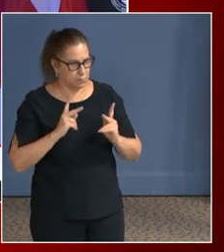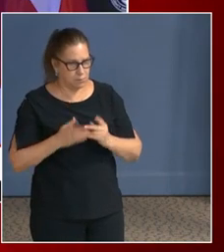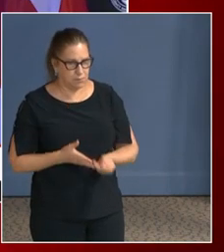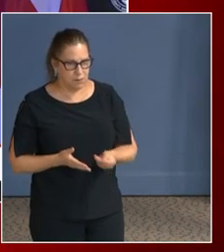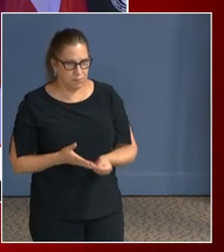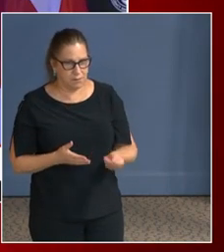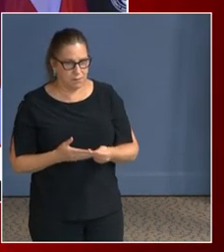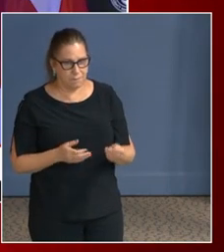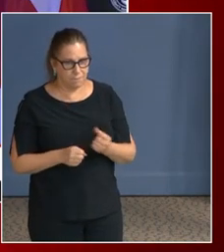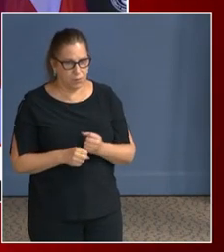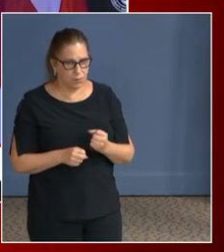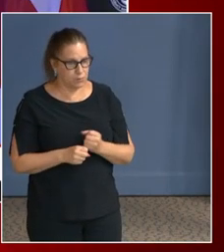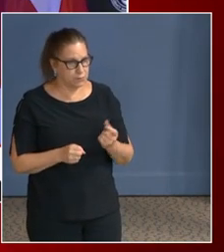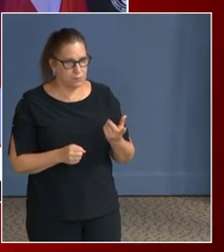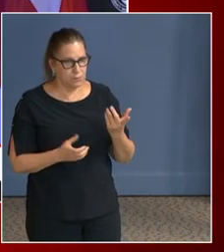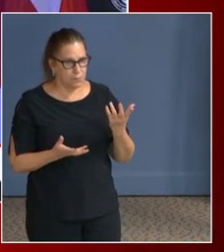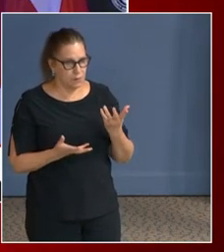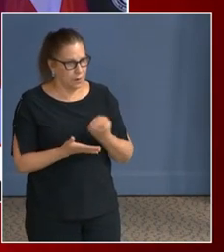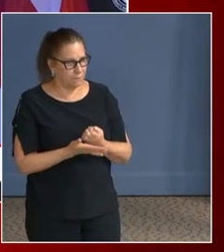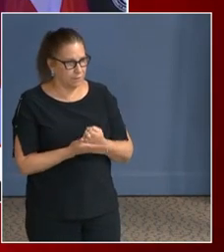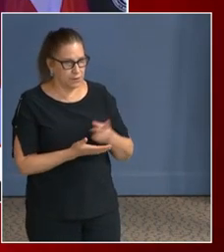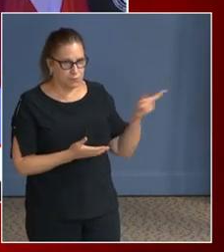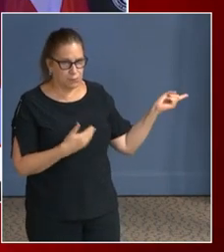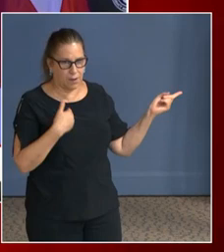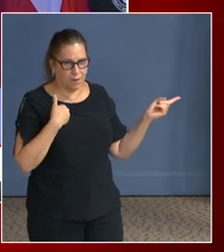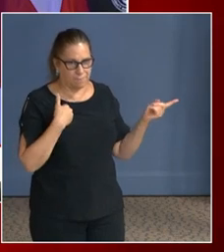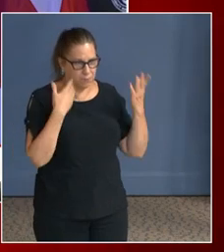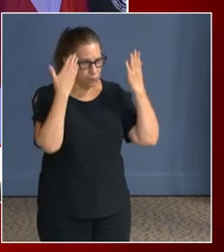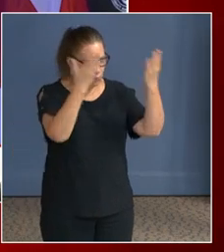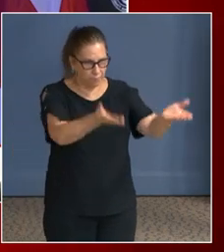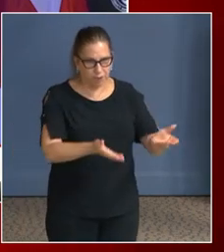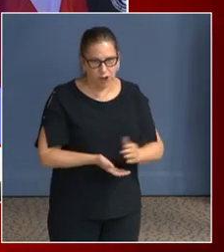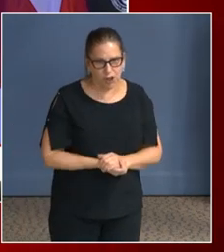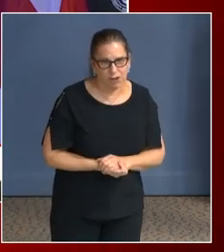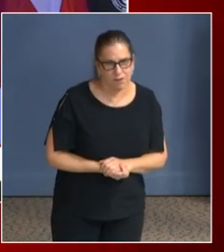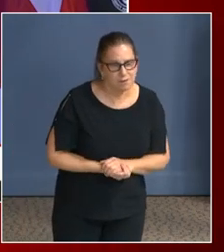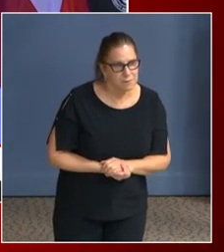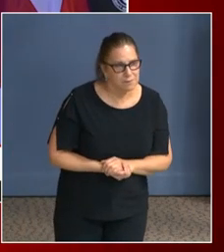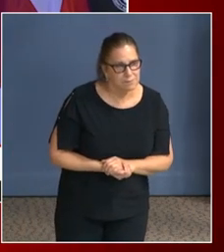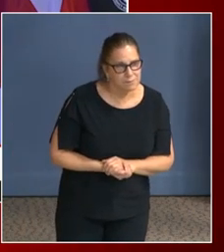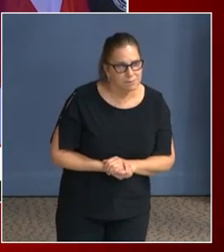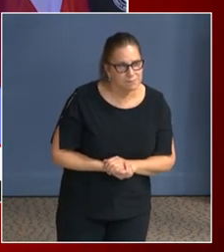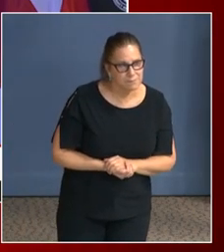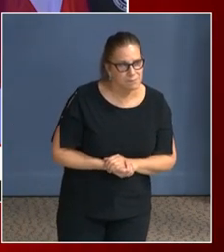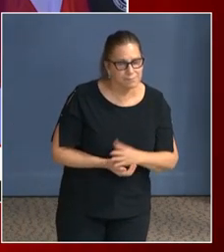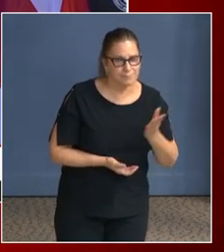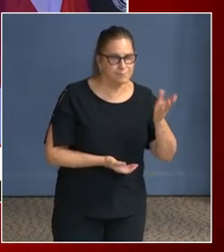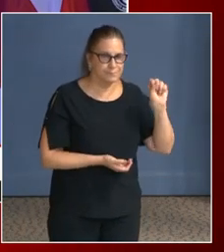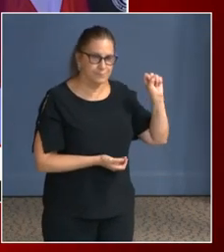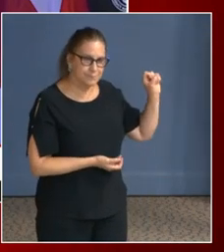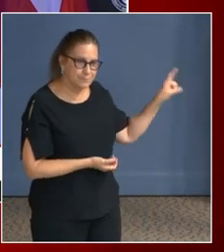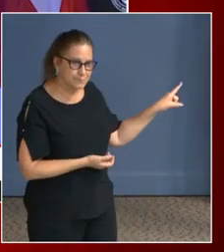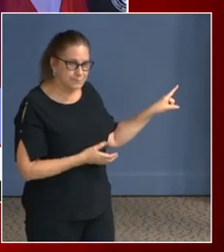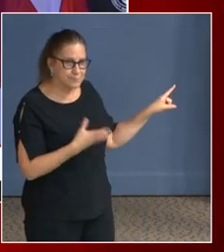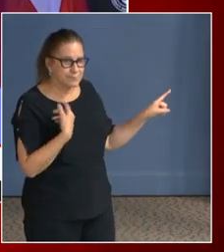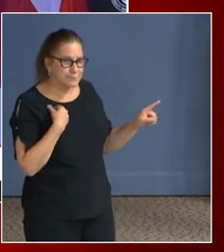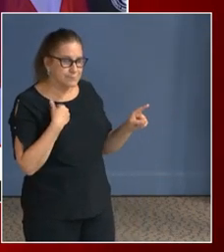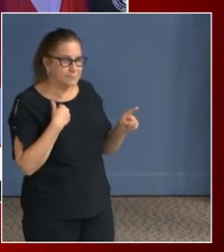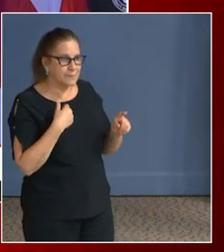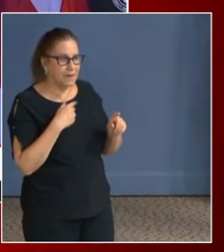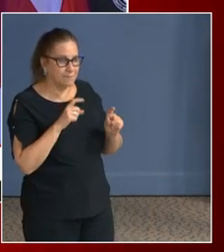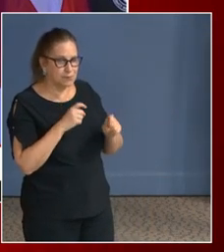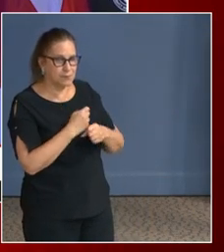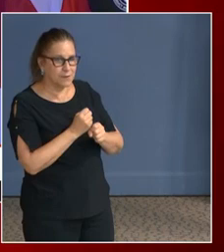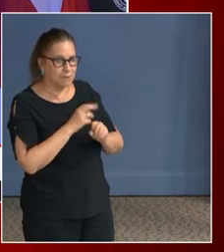What evidence are you providing? Do we have something objective that says that? I mean, there have been reports in DC and all over the